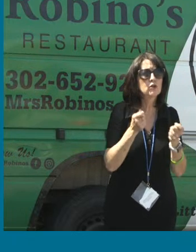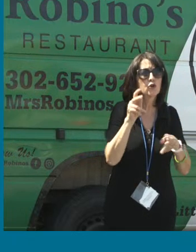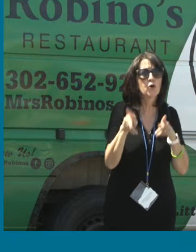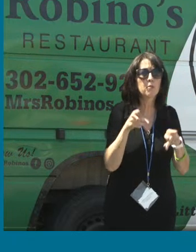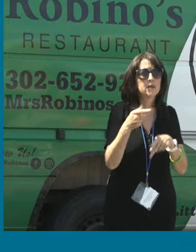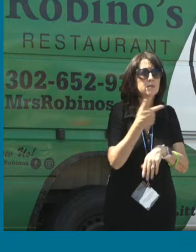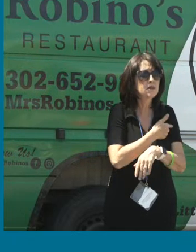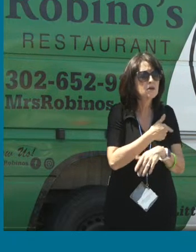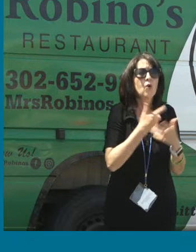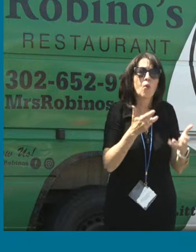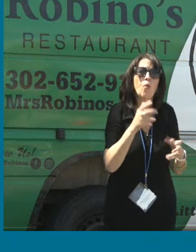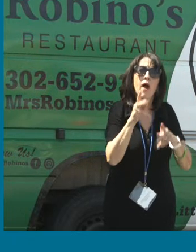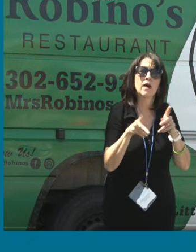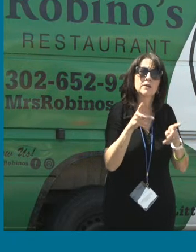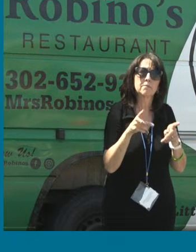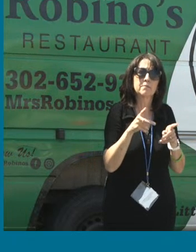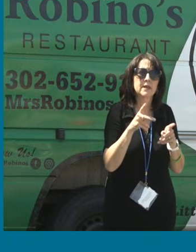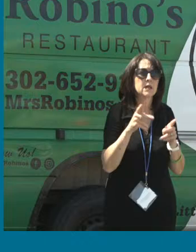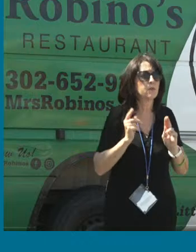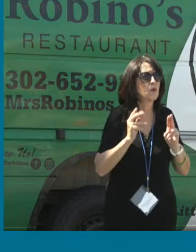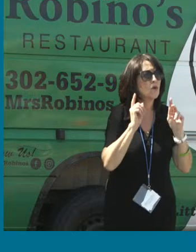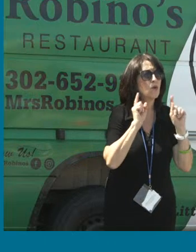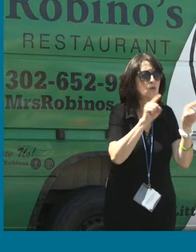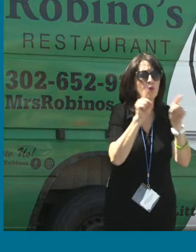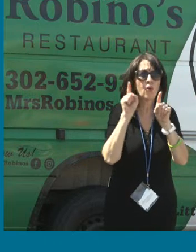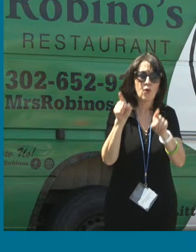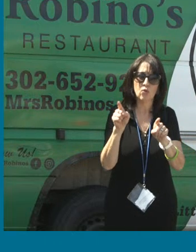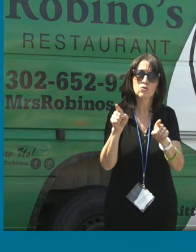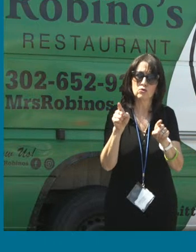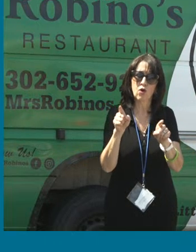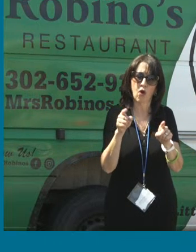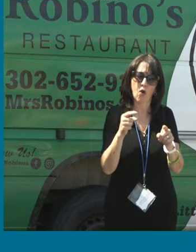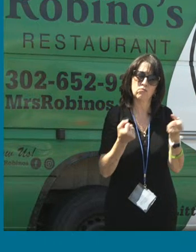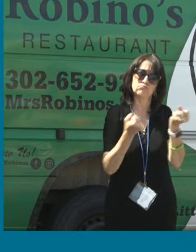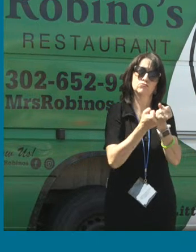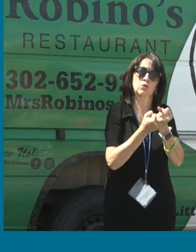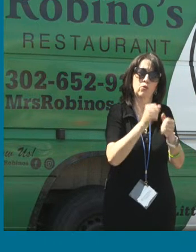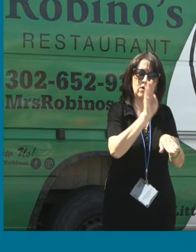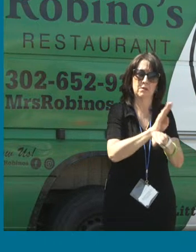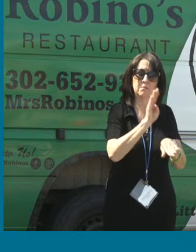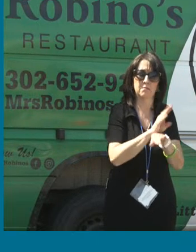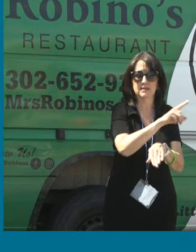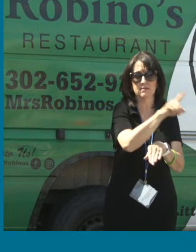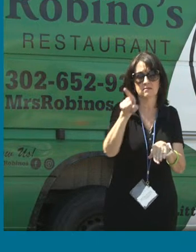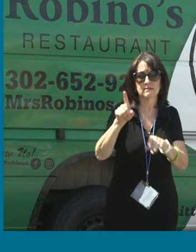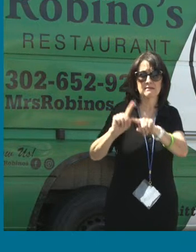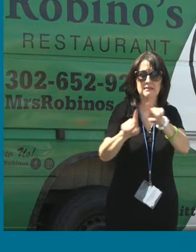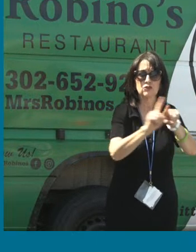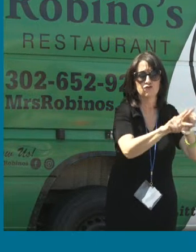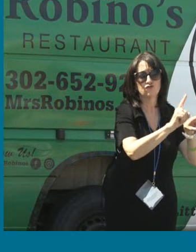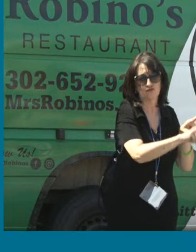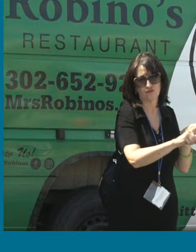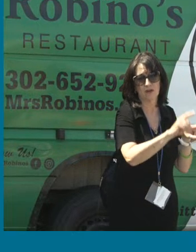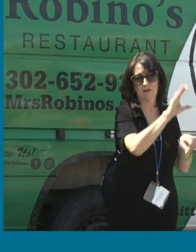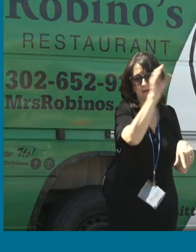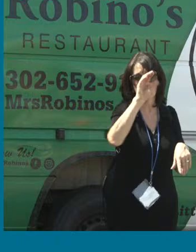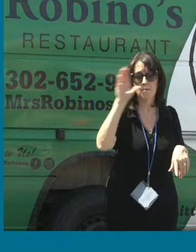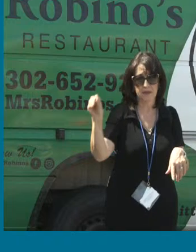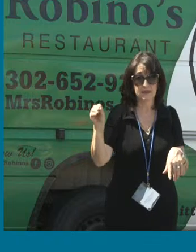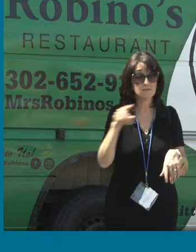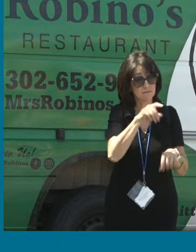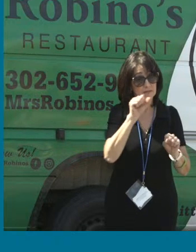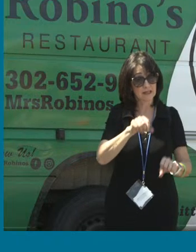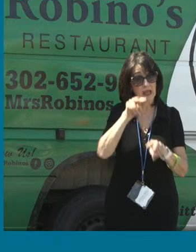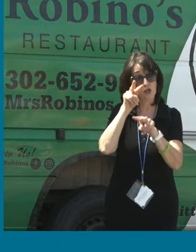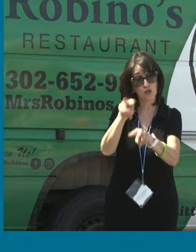traffic to our small businesses that have hurt so badly over the past year. You can see the full list of our participating partners at